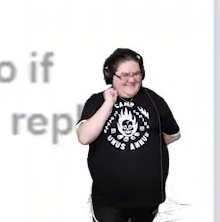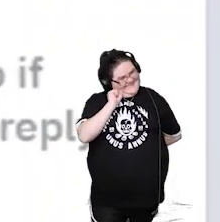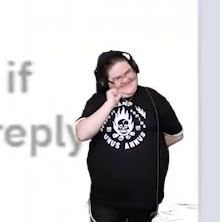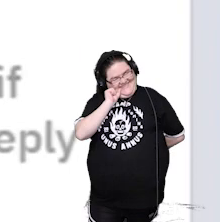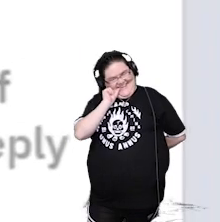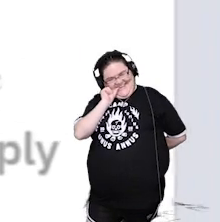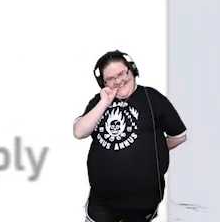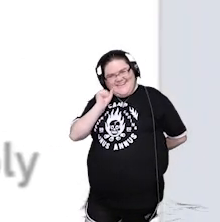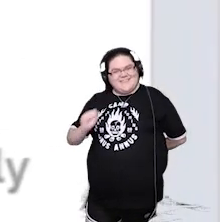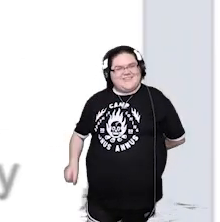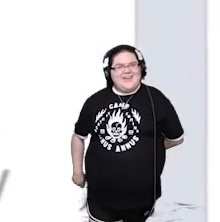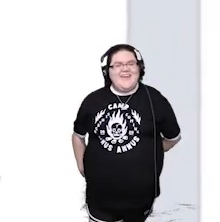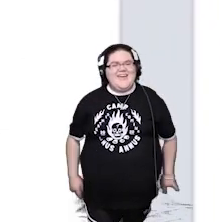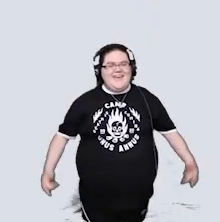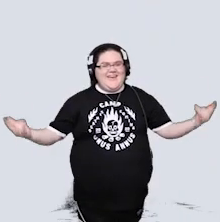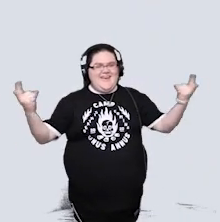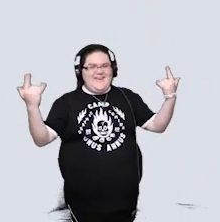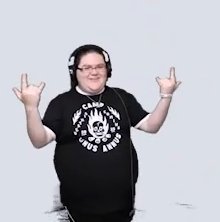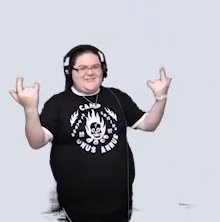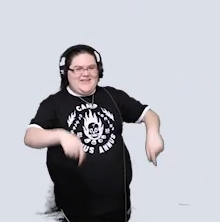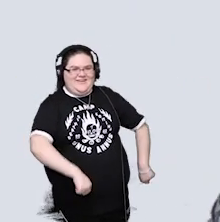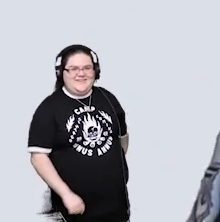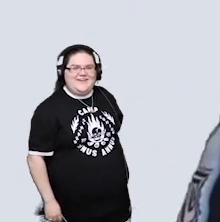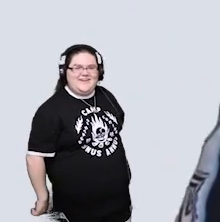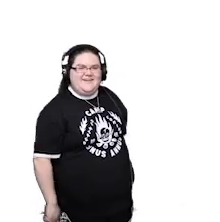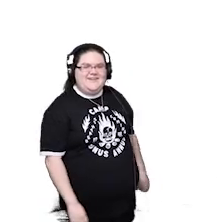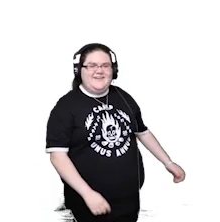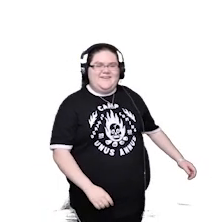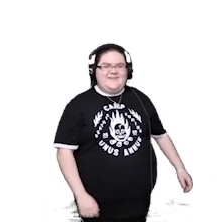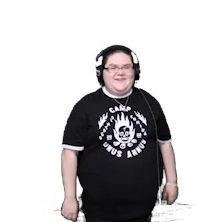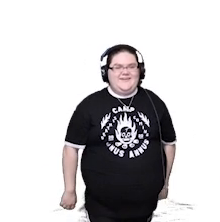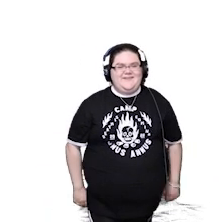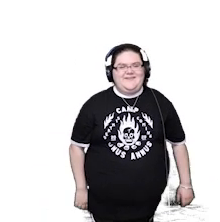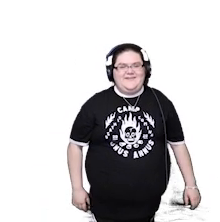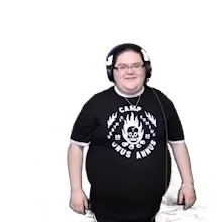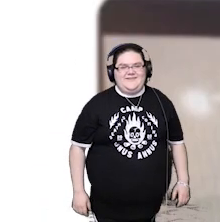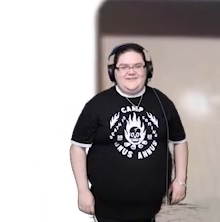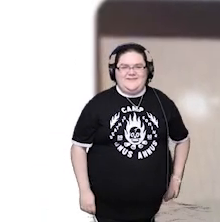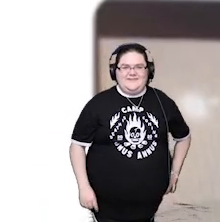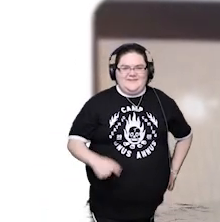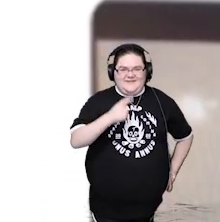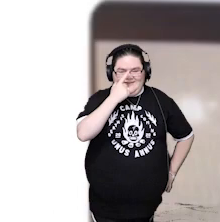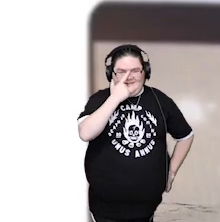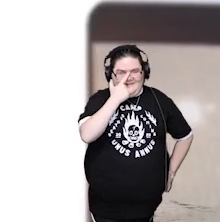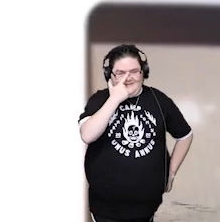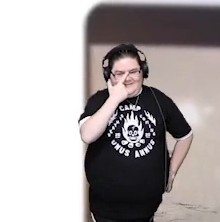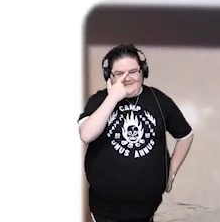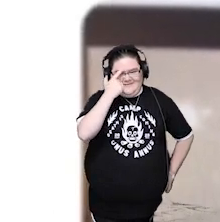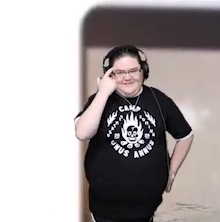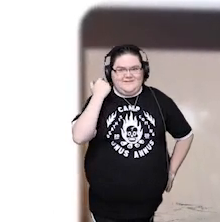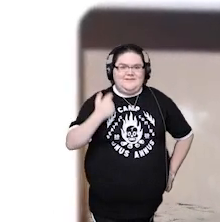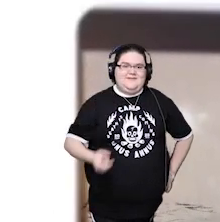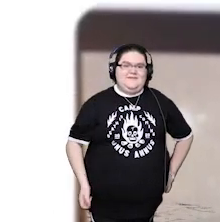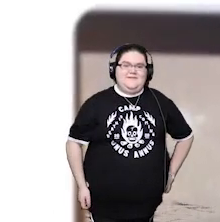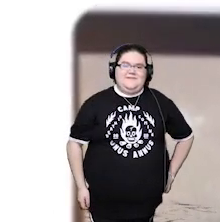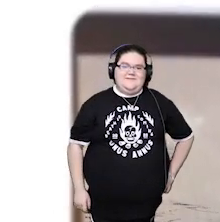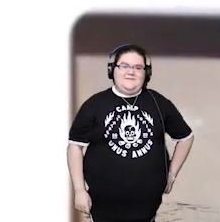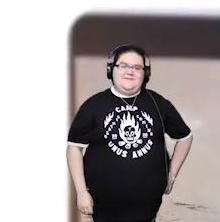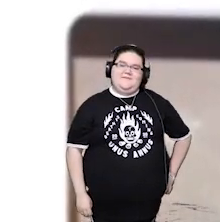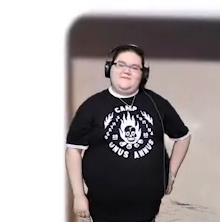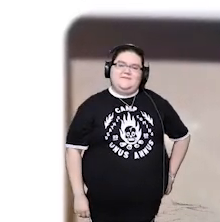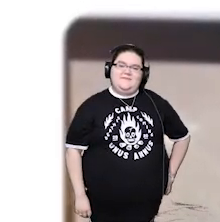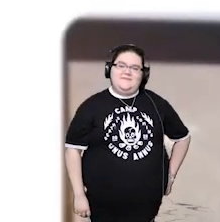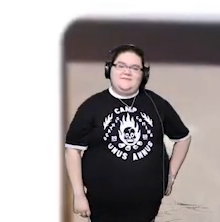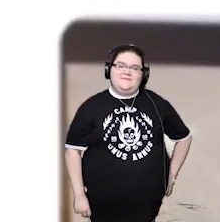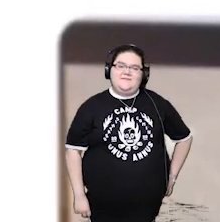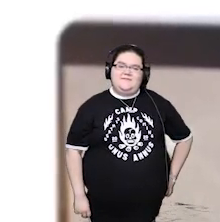got 22,000 members, which is awesome. Let's get right into it. From Nate Alba right here. He said, "Hey, Vikstar23, I just watched your apartment tour. I was shocked when you